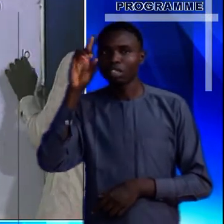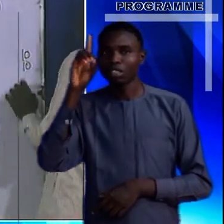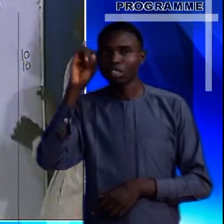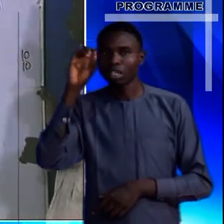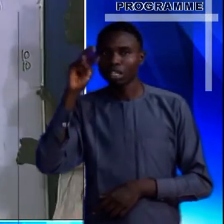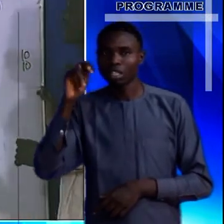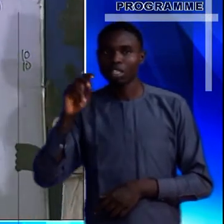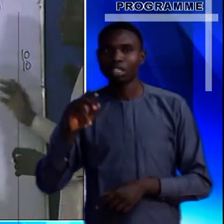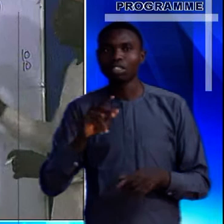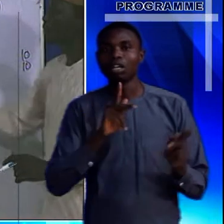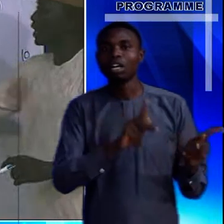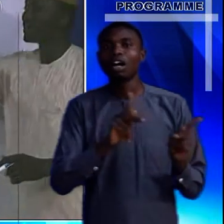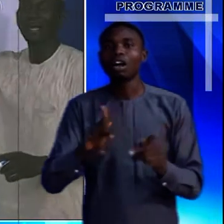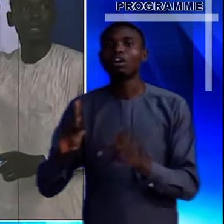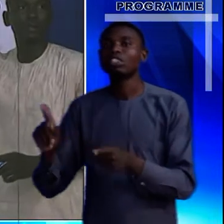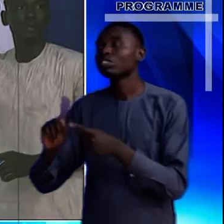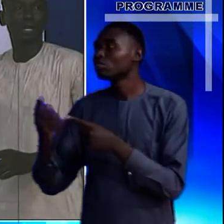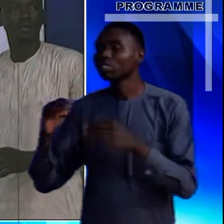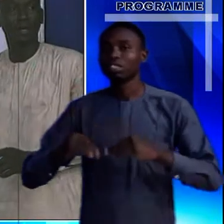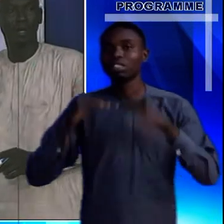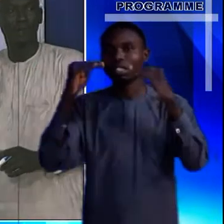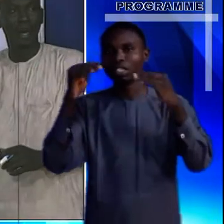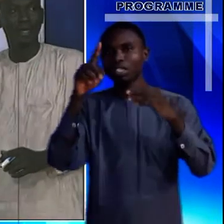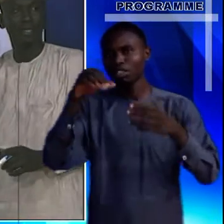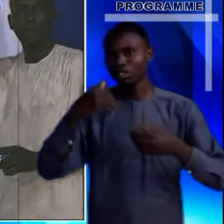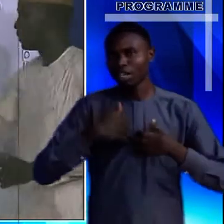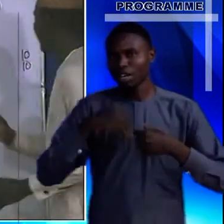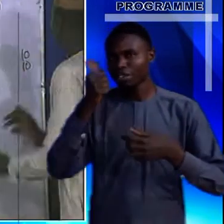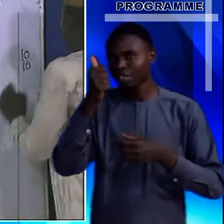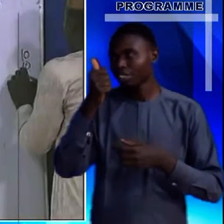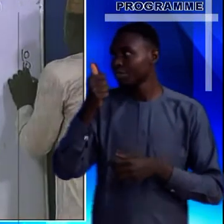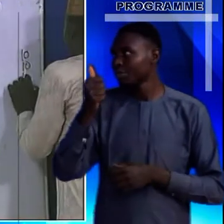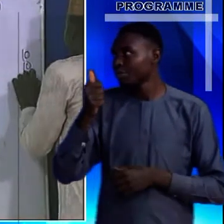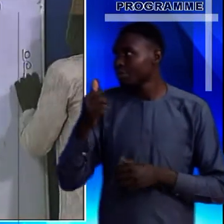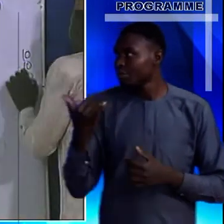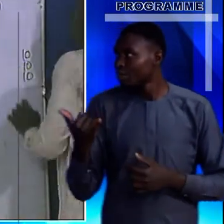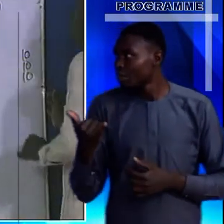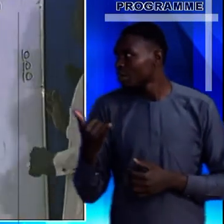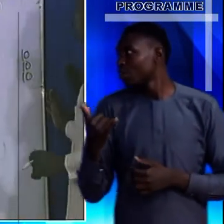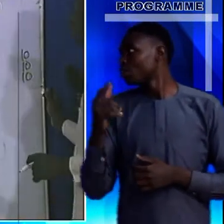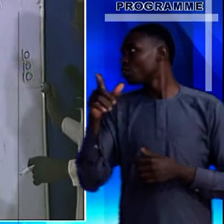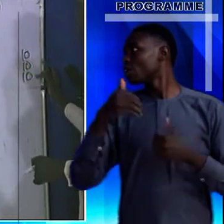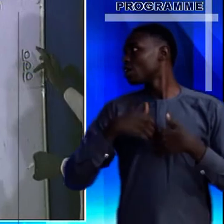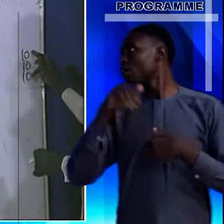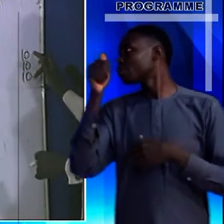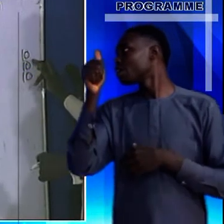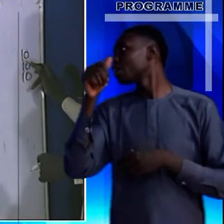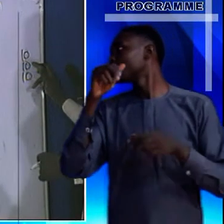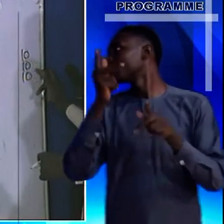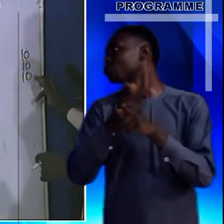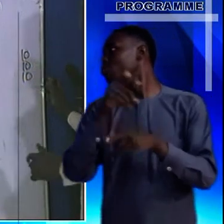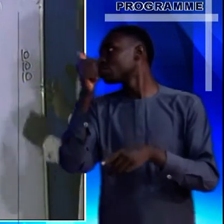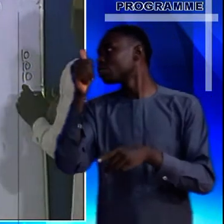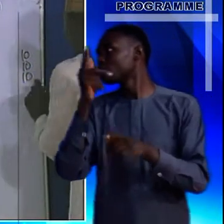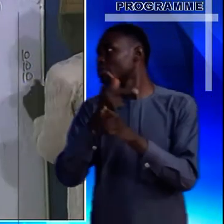hectometer. 10 again. We also have 10 hectometer to make 1 kilometer. Another 10. When we multiply 10 by 10